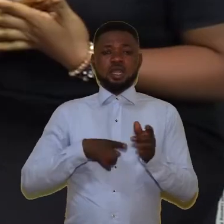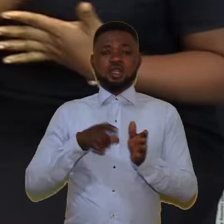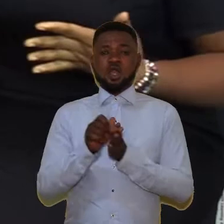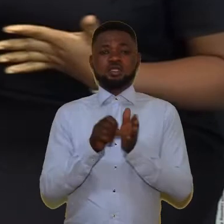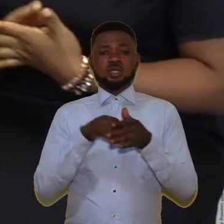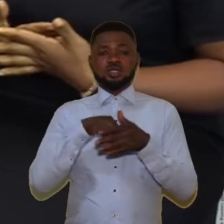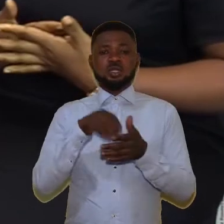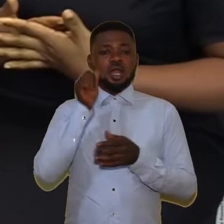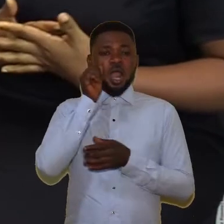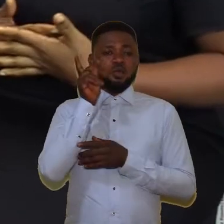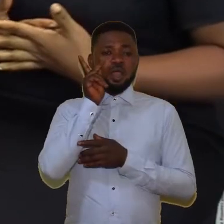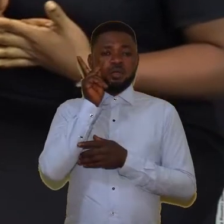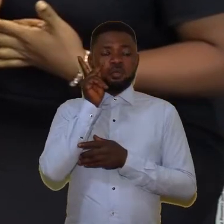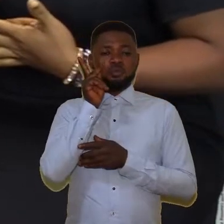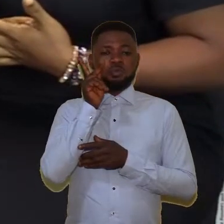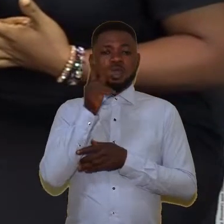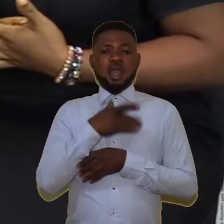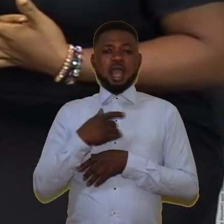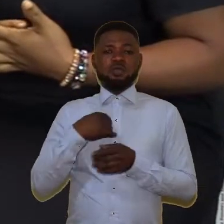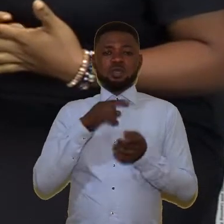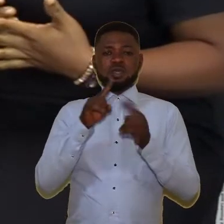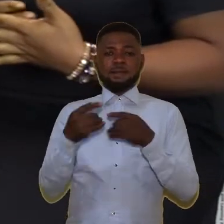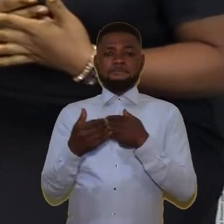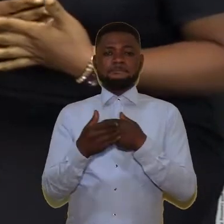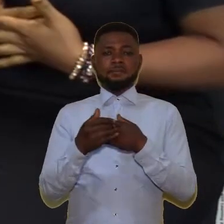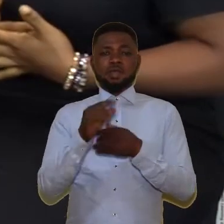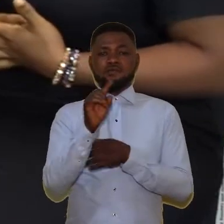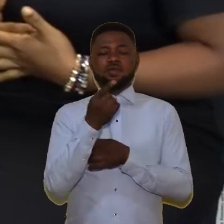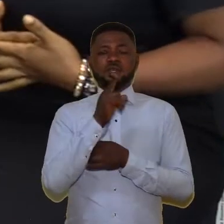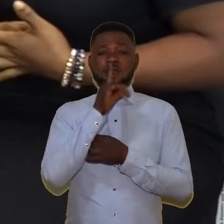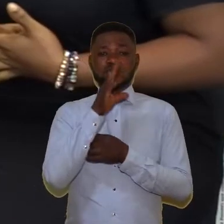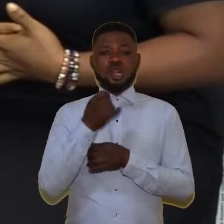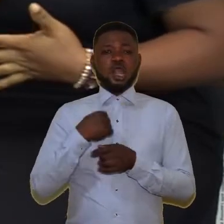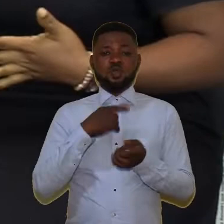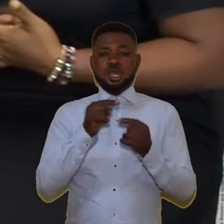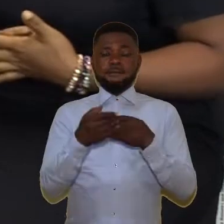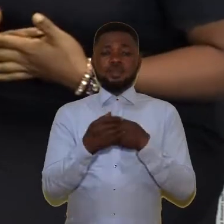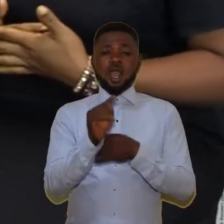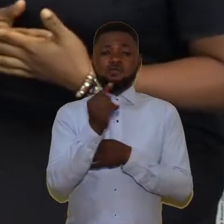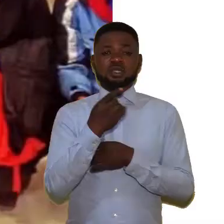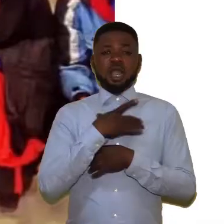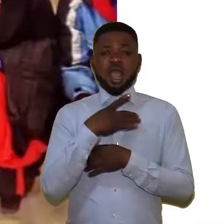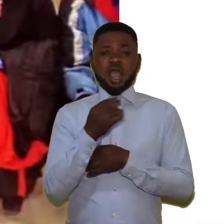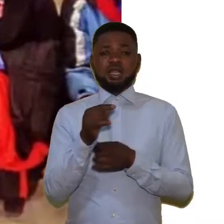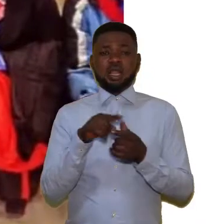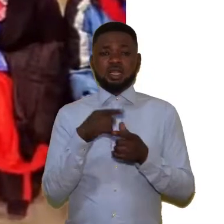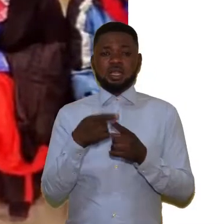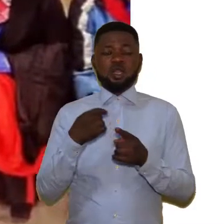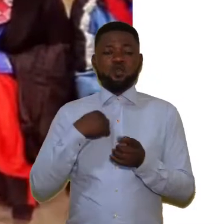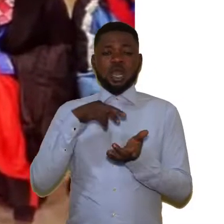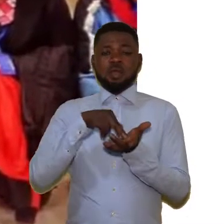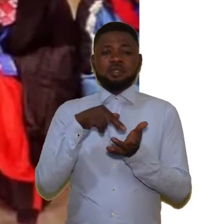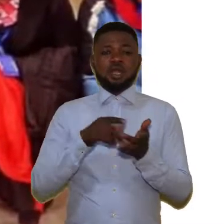Lagos State in Akwa Ibom. And you came back with and medal. we came back first, actually. Yes. We came back first, and then